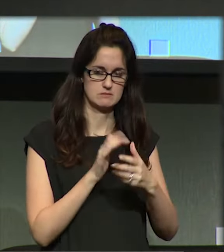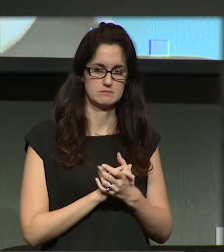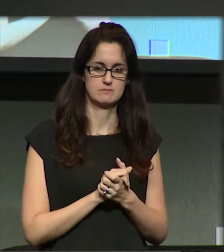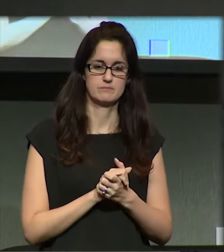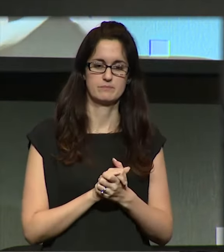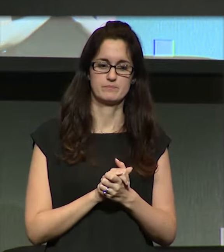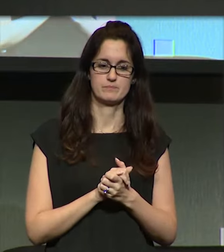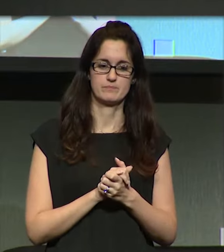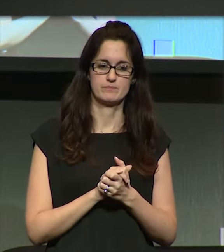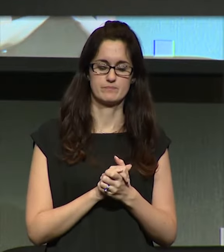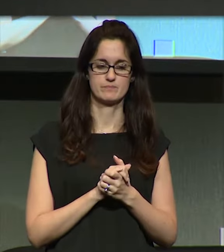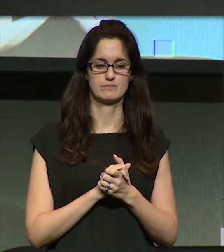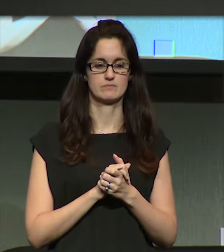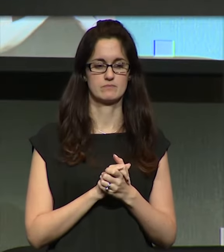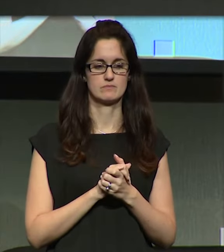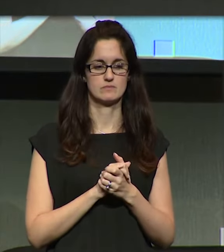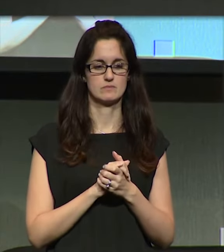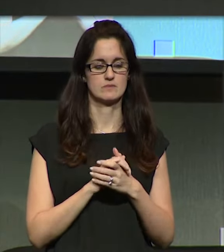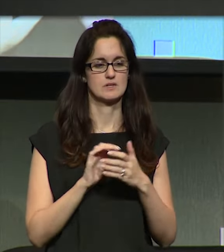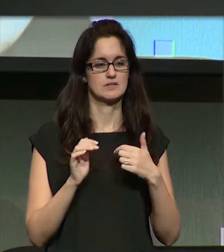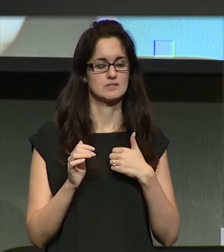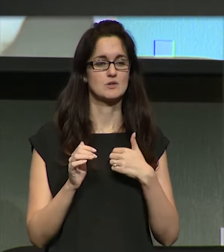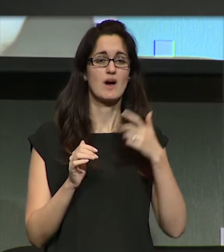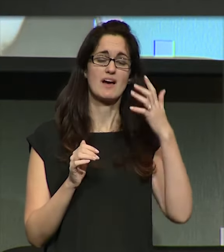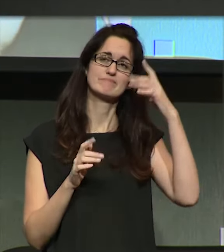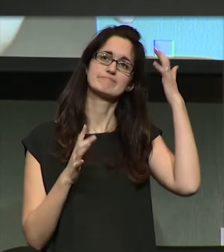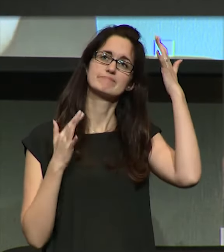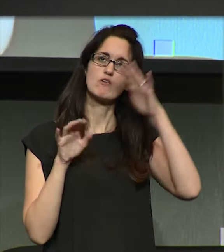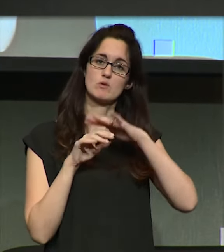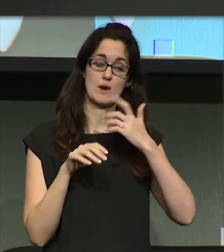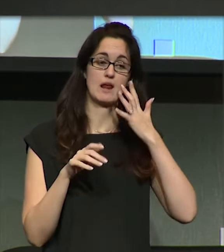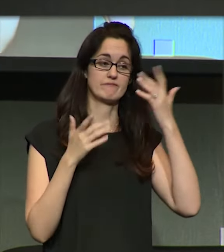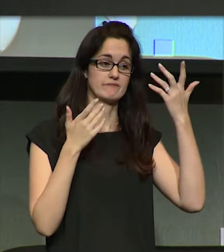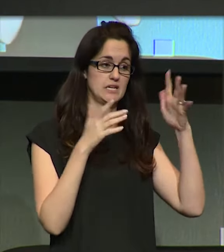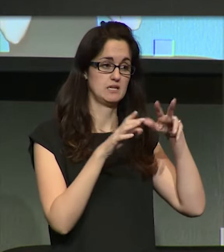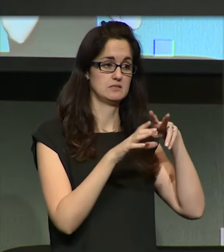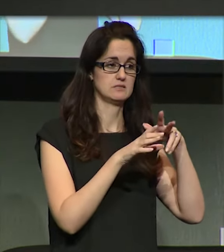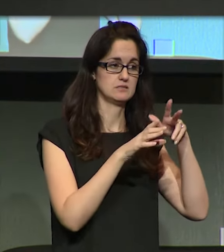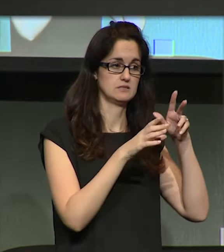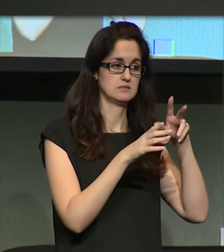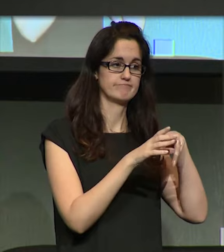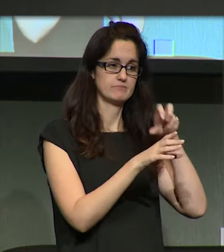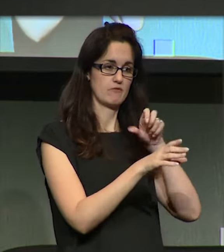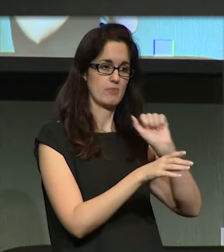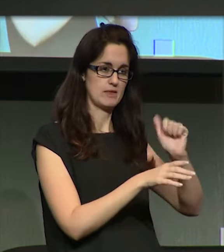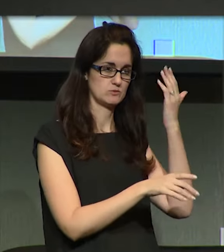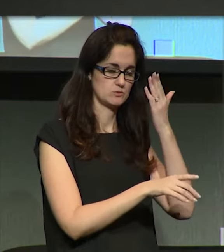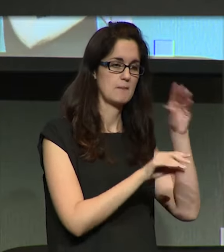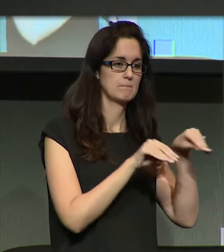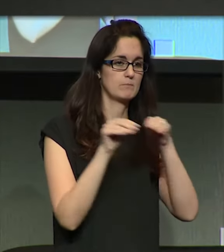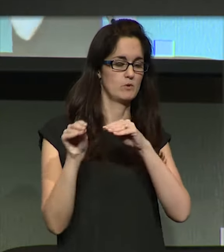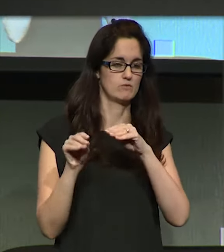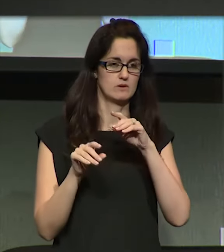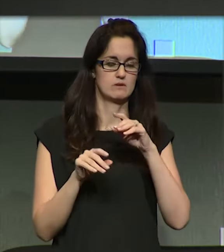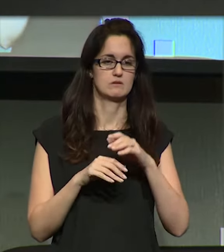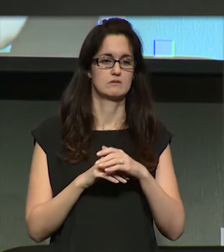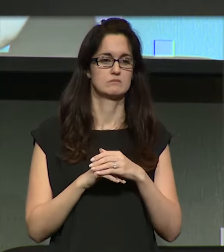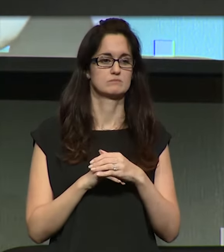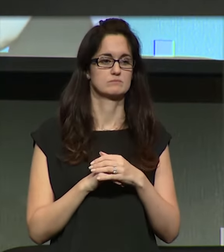on the time when I left Cherbourg School and we moved to Caboolture, and